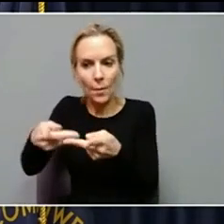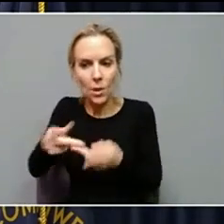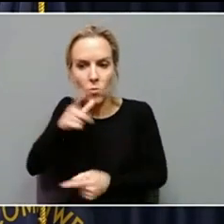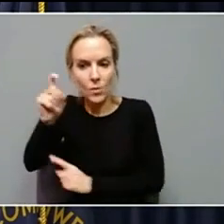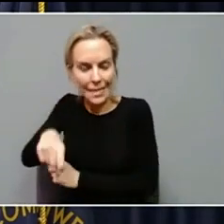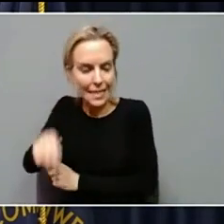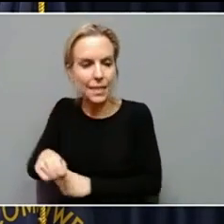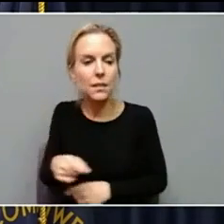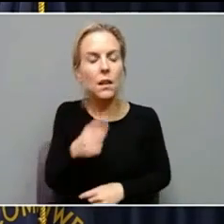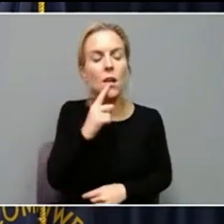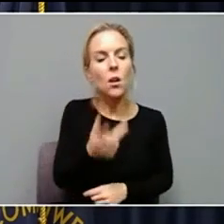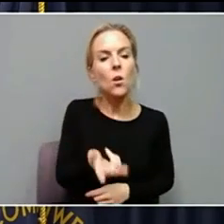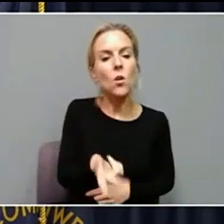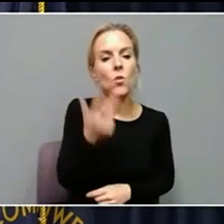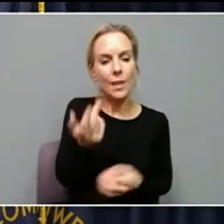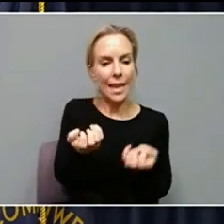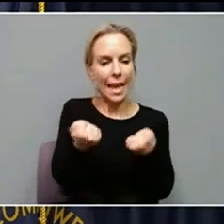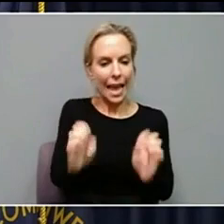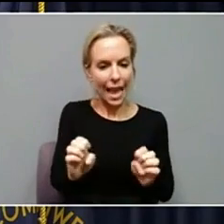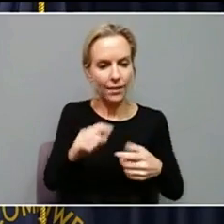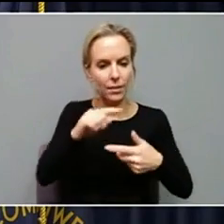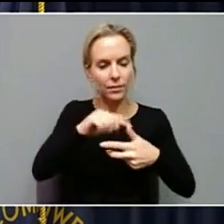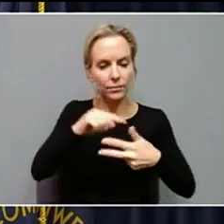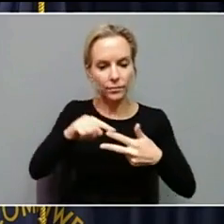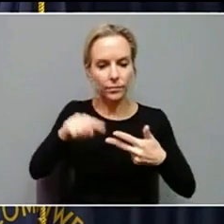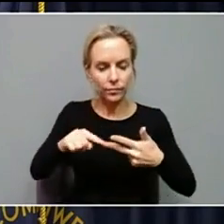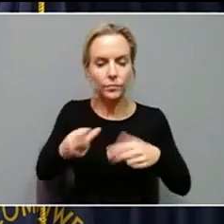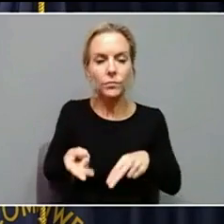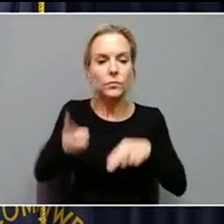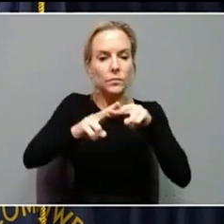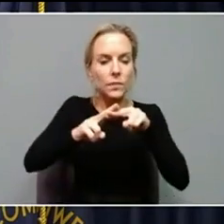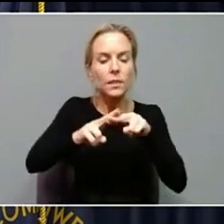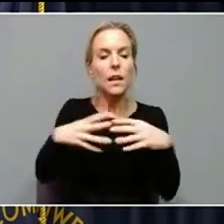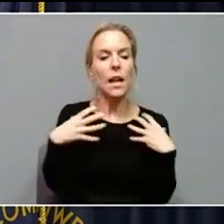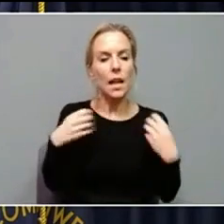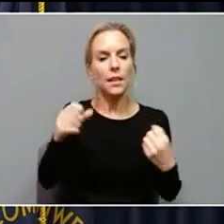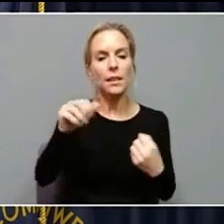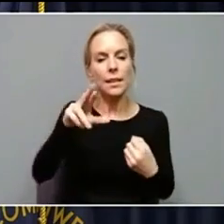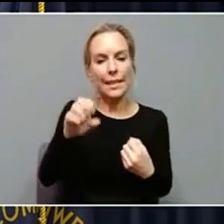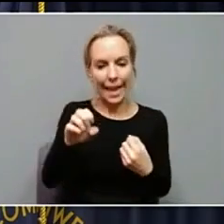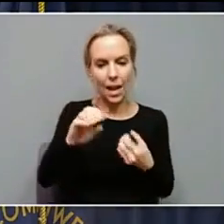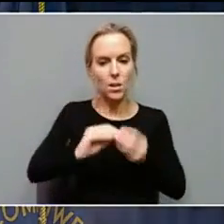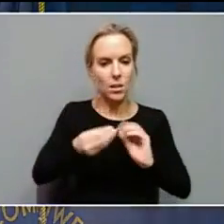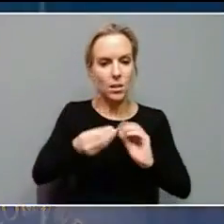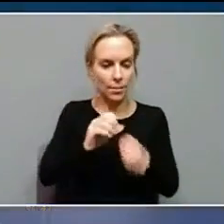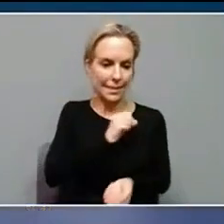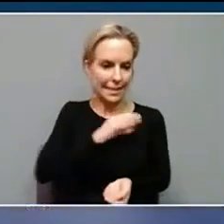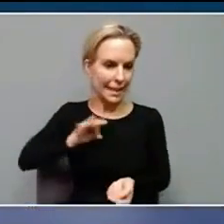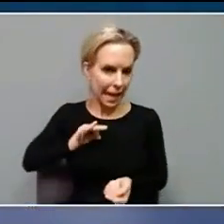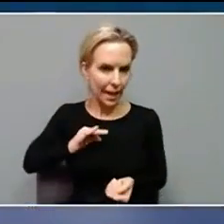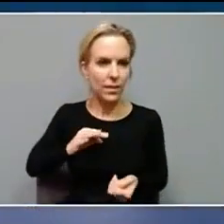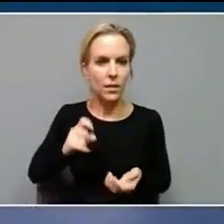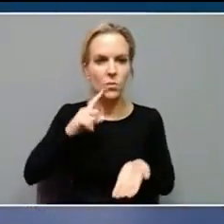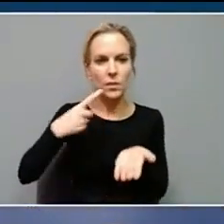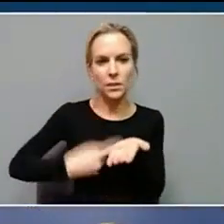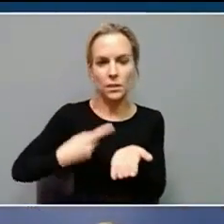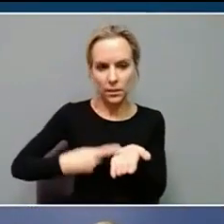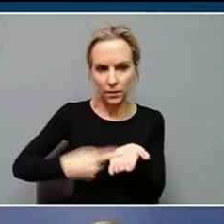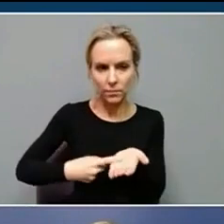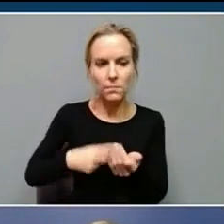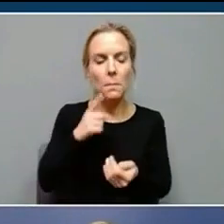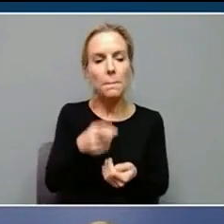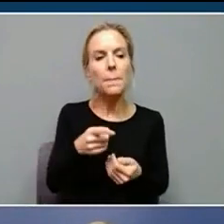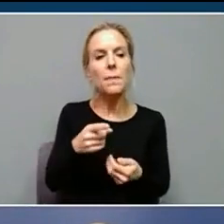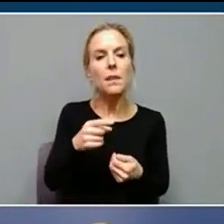efforts right now to increase our healthcare capacity. And I want to just briefly go over those. We have